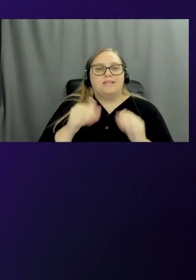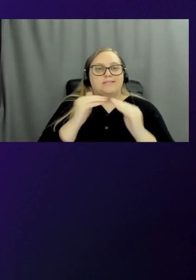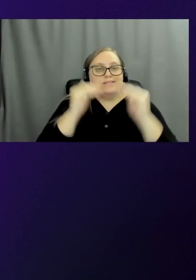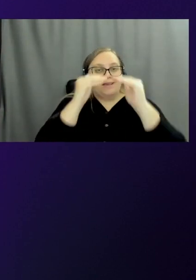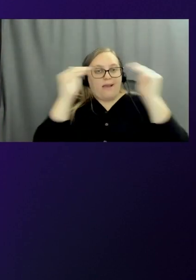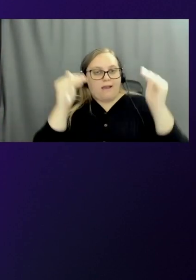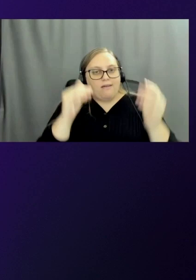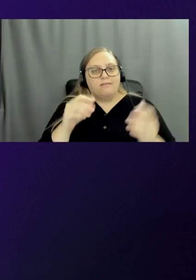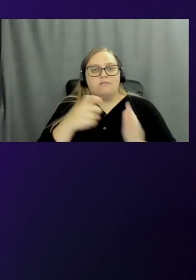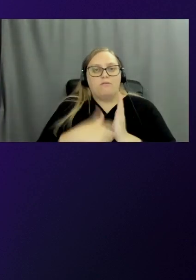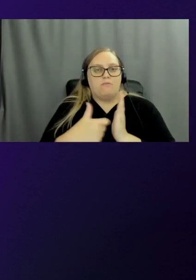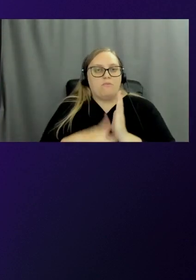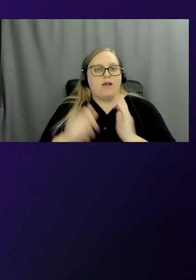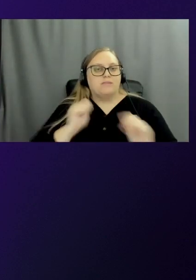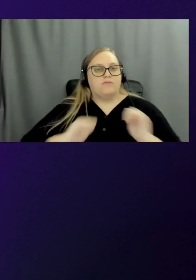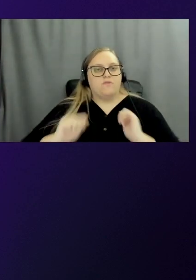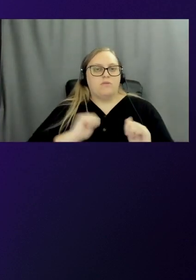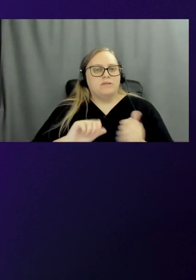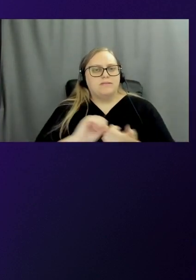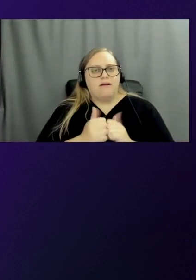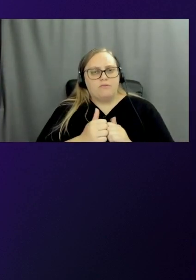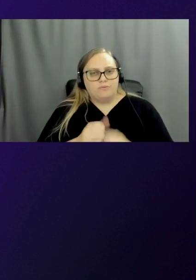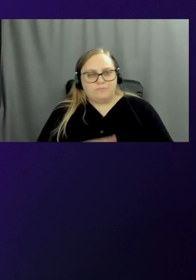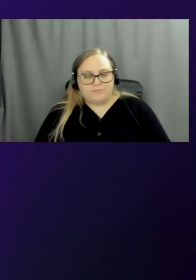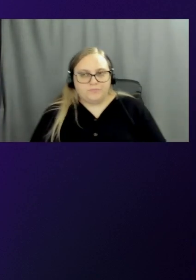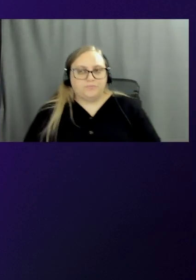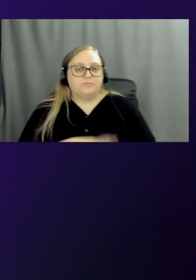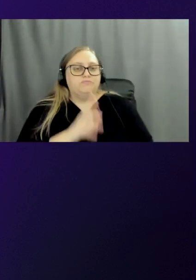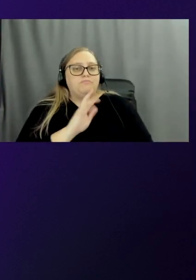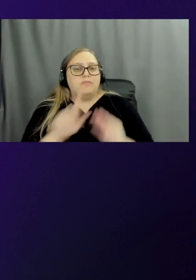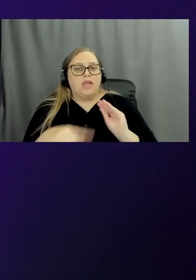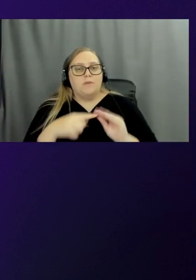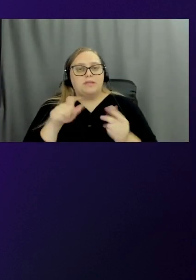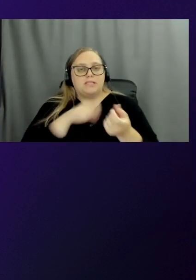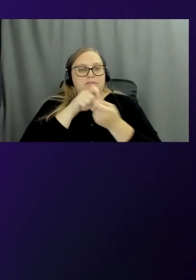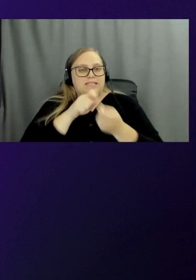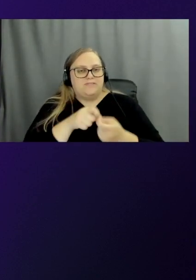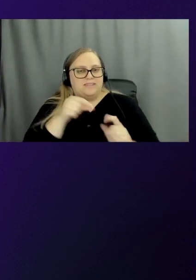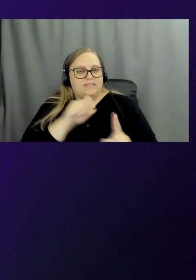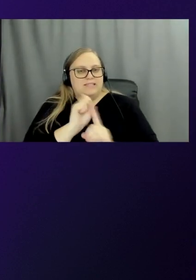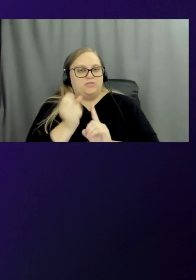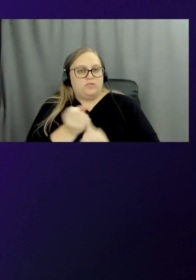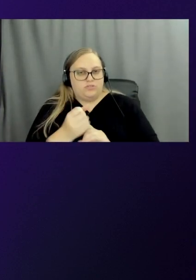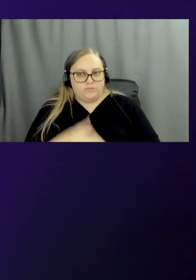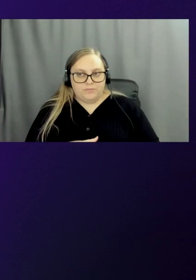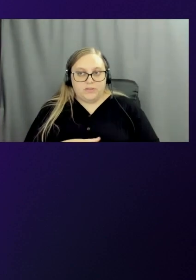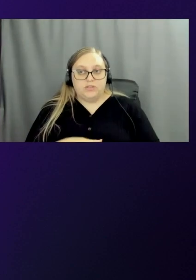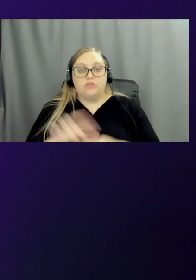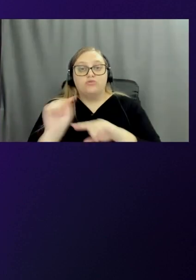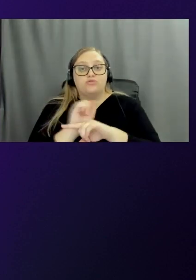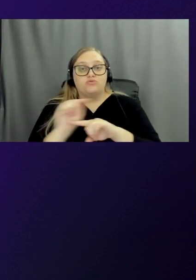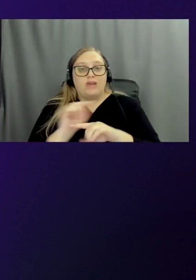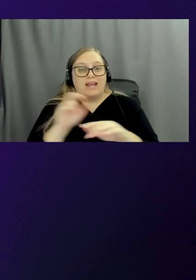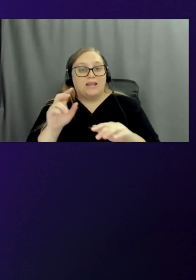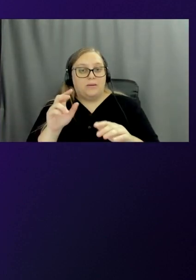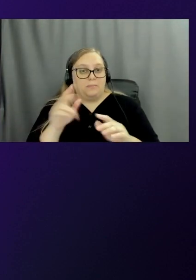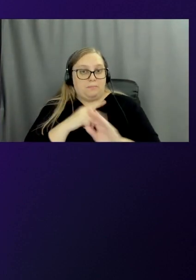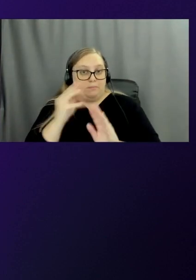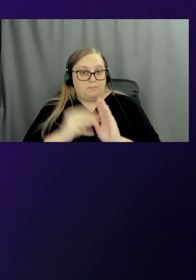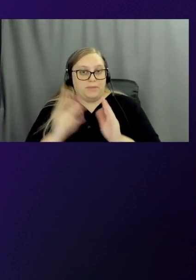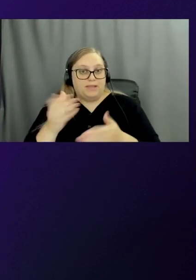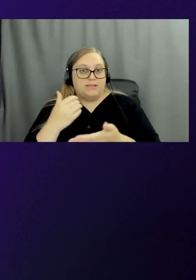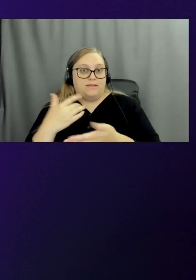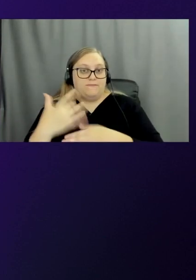performance? Yeah, sure. So let's talk about the specifics of the instances. So Trainium is available through 2 different instance types,